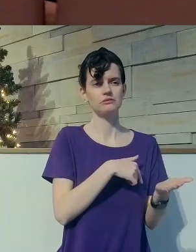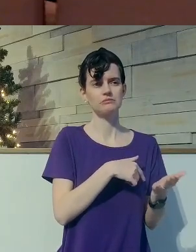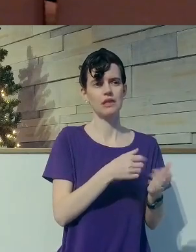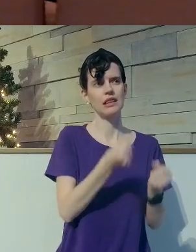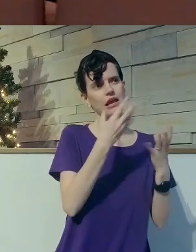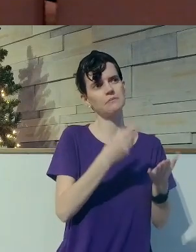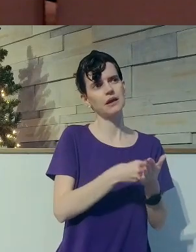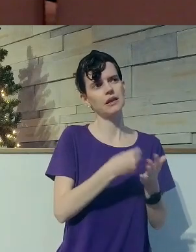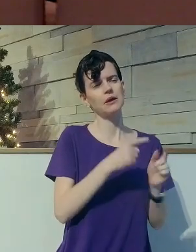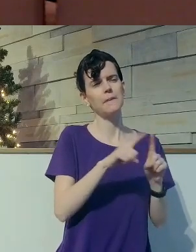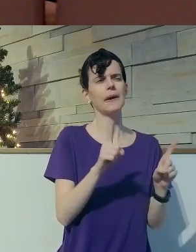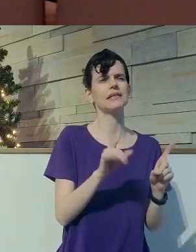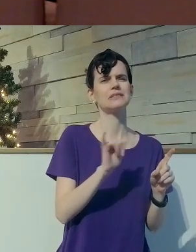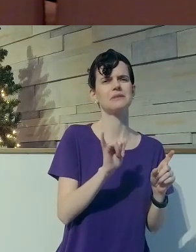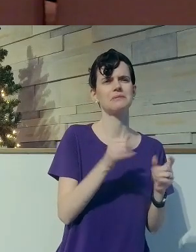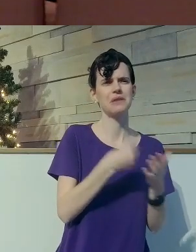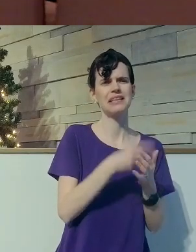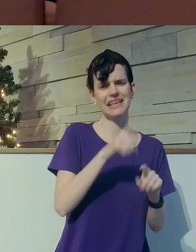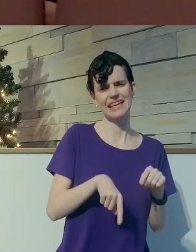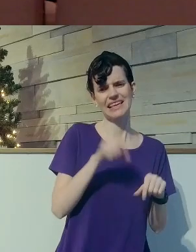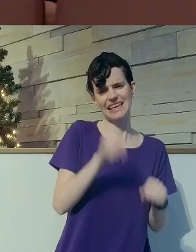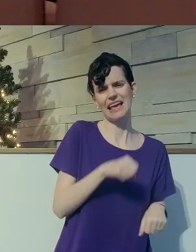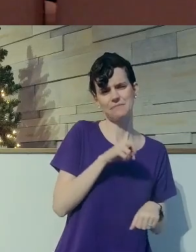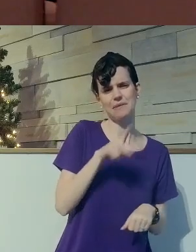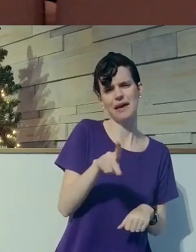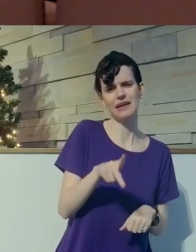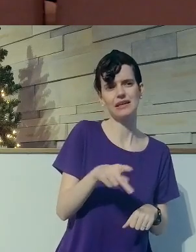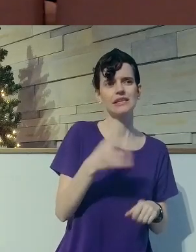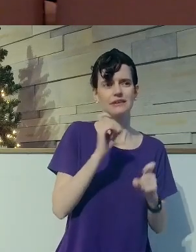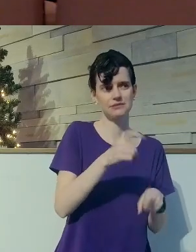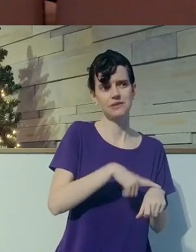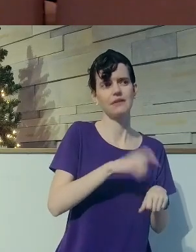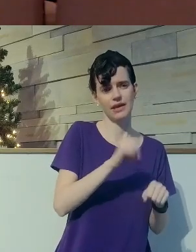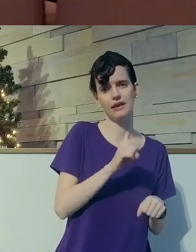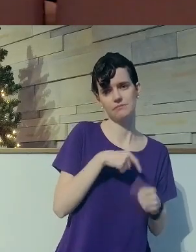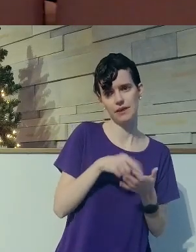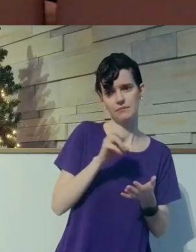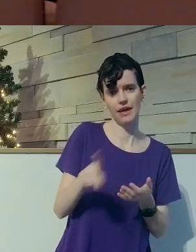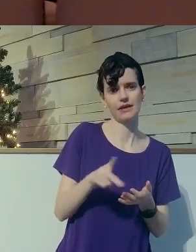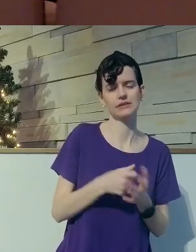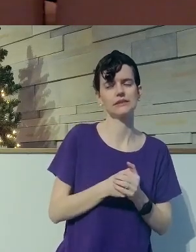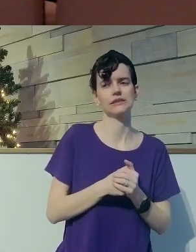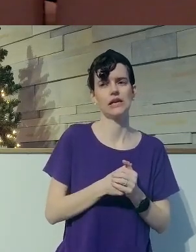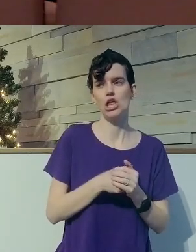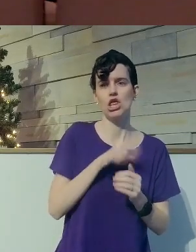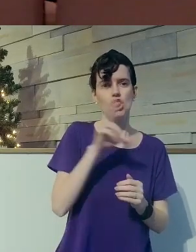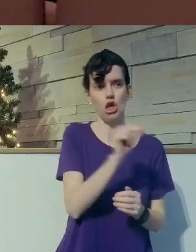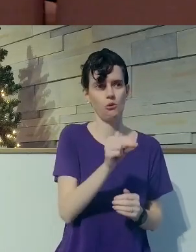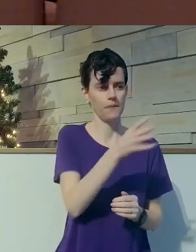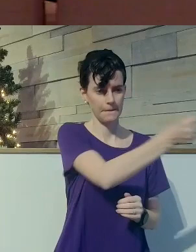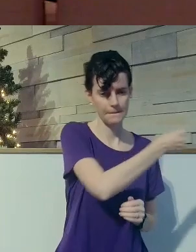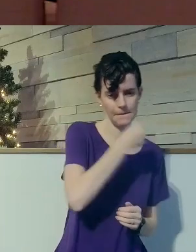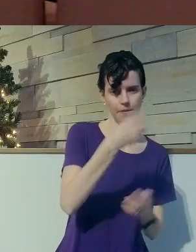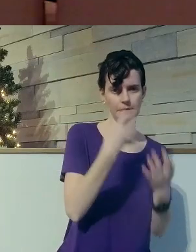amount of money, but it's an amount of money that can be paid back. Just given time, this other servant could pay him back. No! And he has him cast